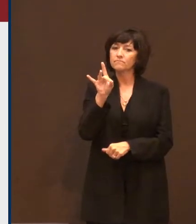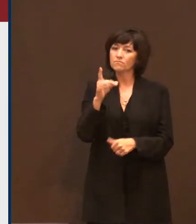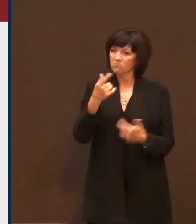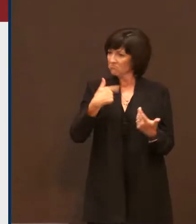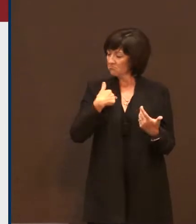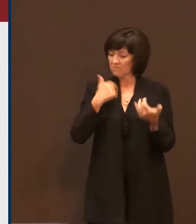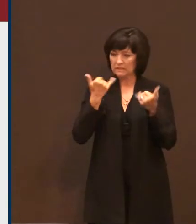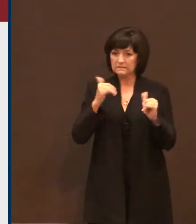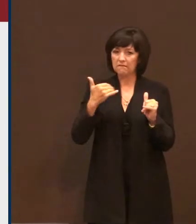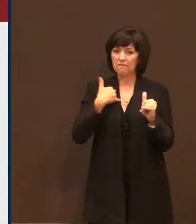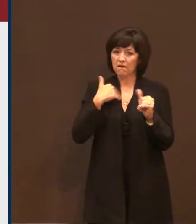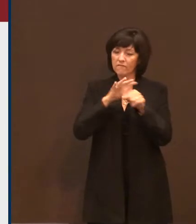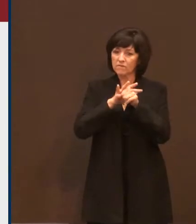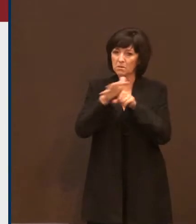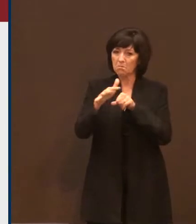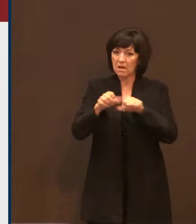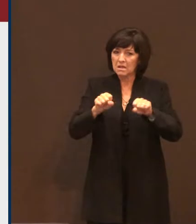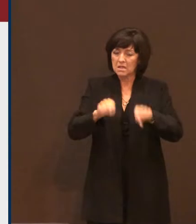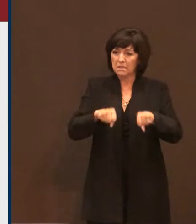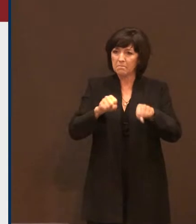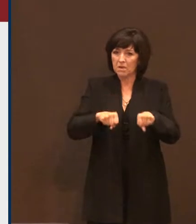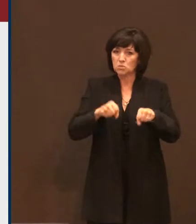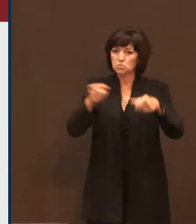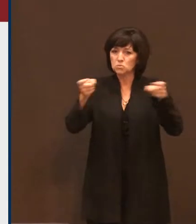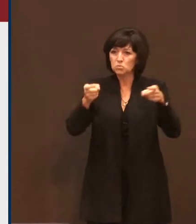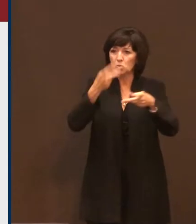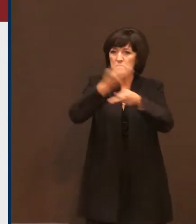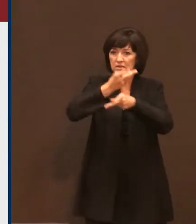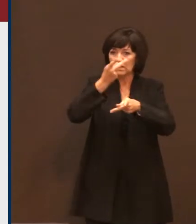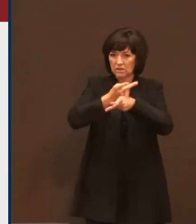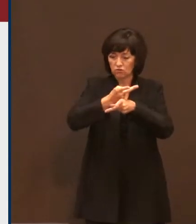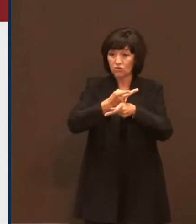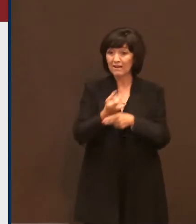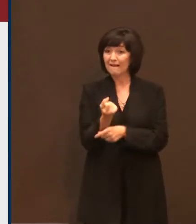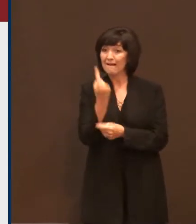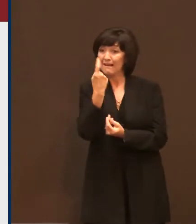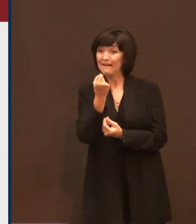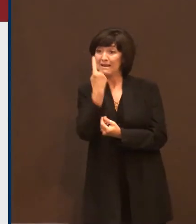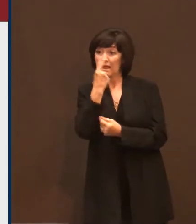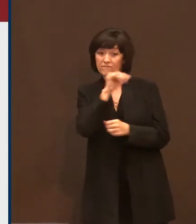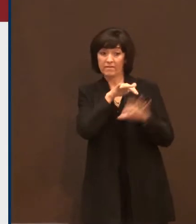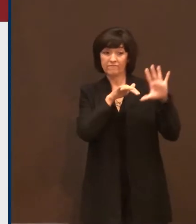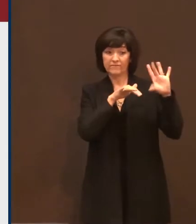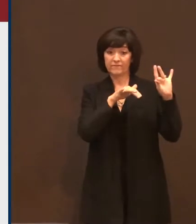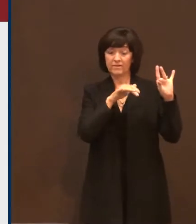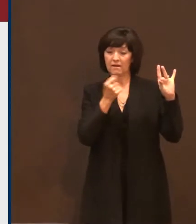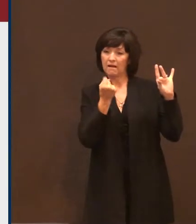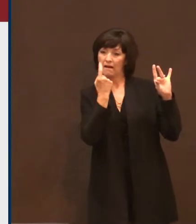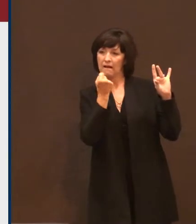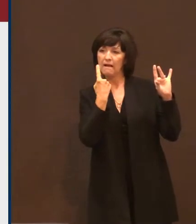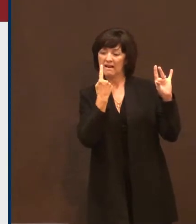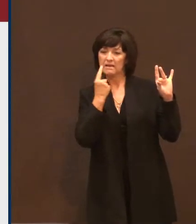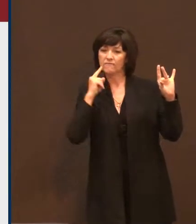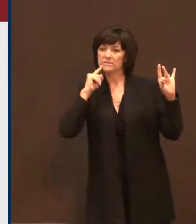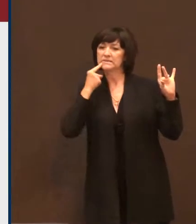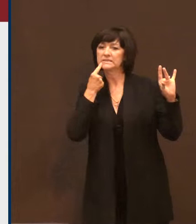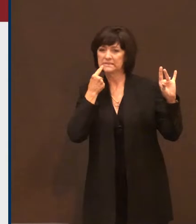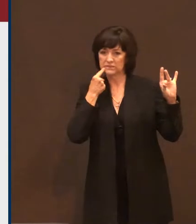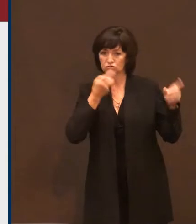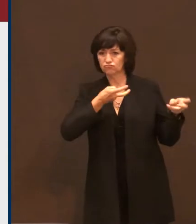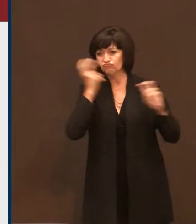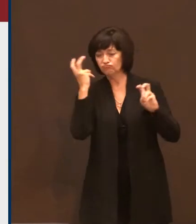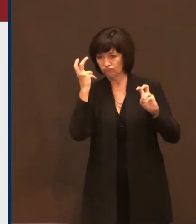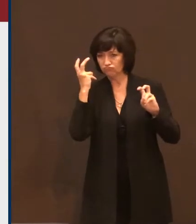accommodate. Only 11 critical hospitalizations, and you'll remember that back in April we were at a peak